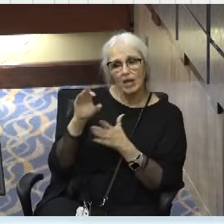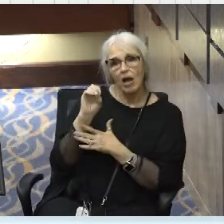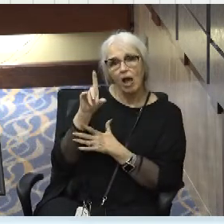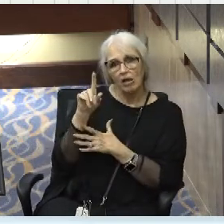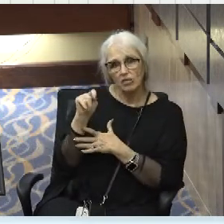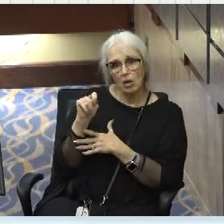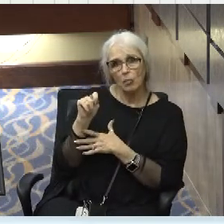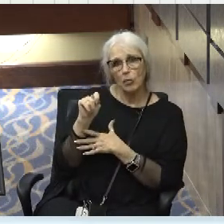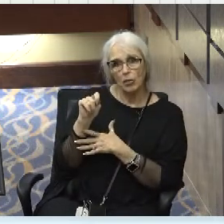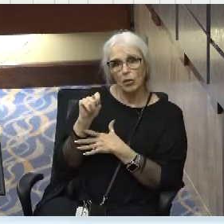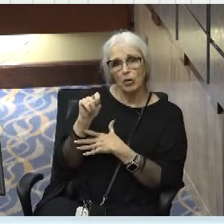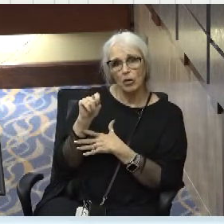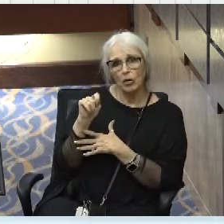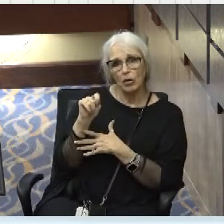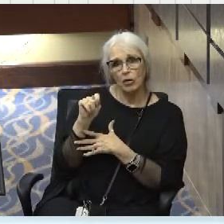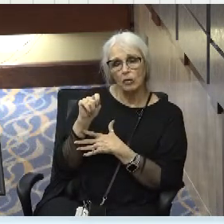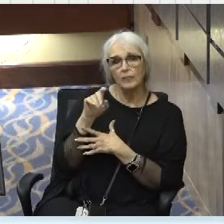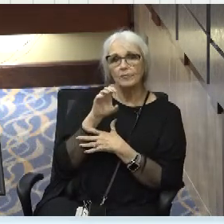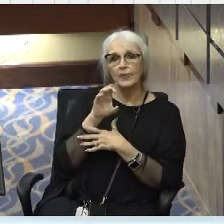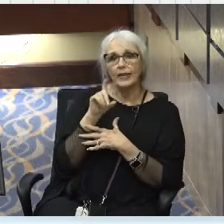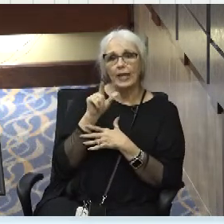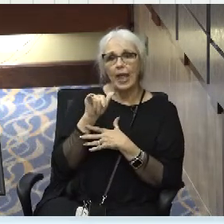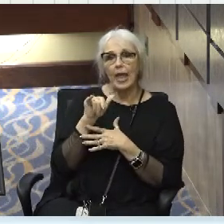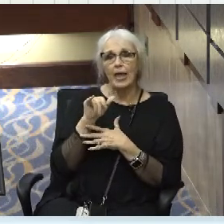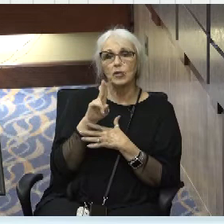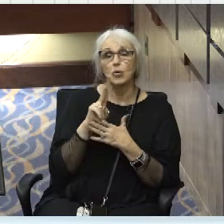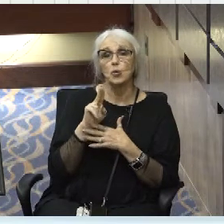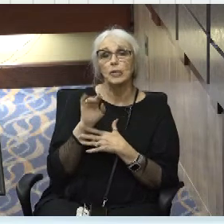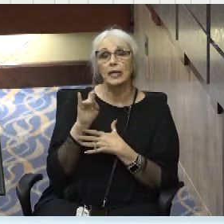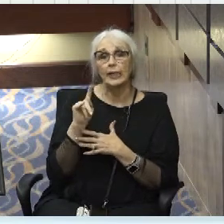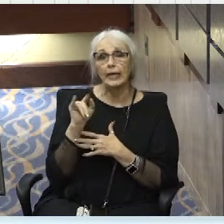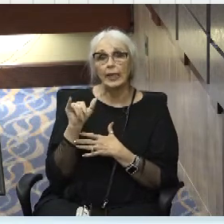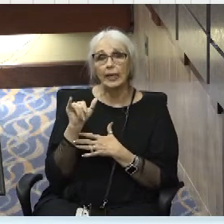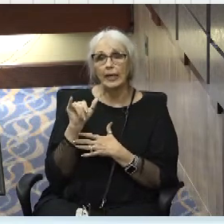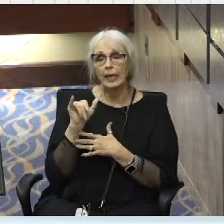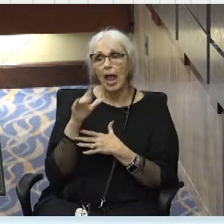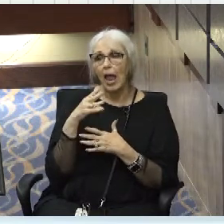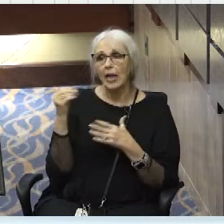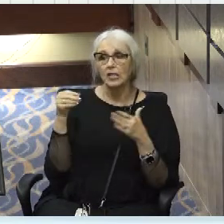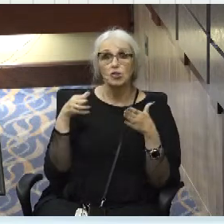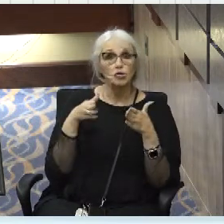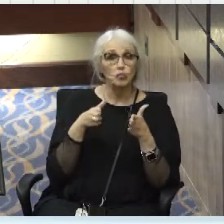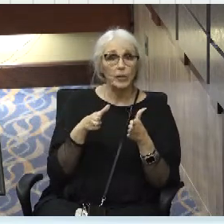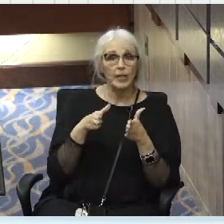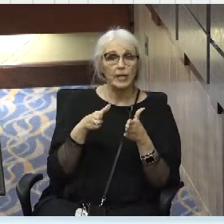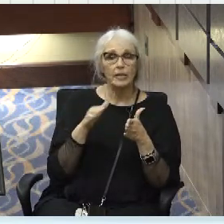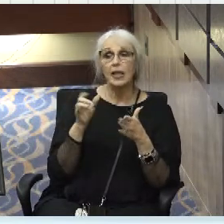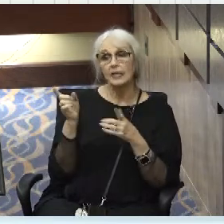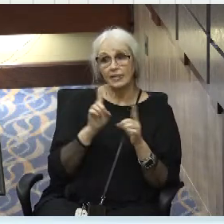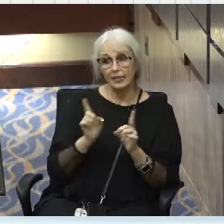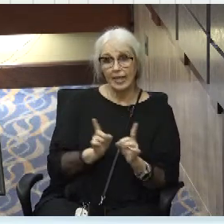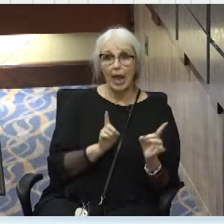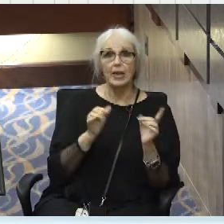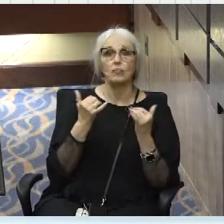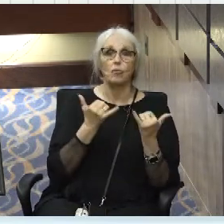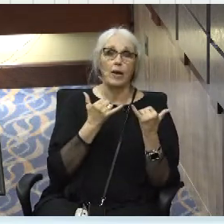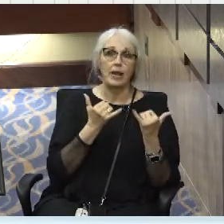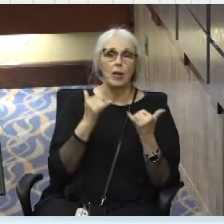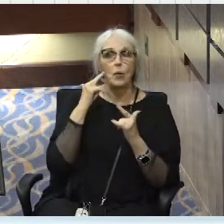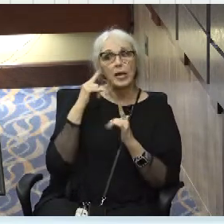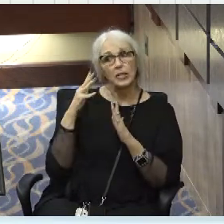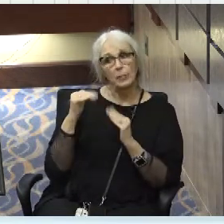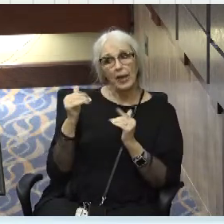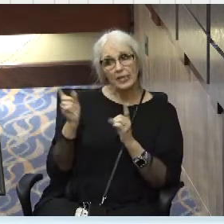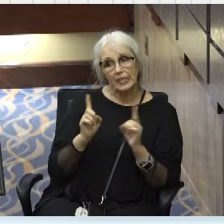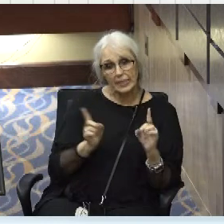October. Clay utility and streets, we're expecting, well, that's in design right now. We're expecting